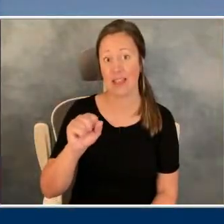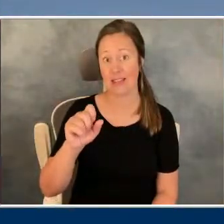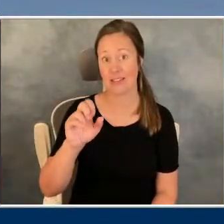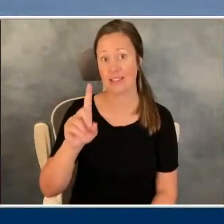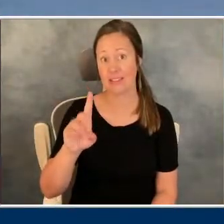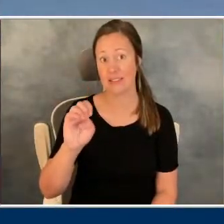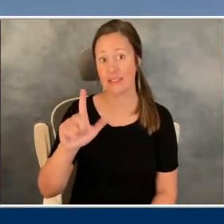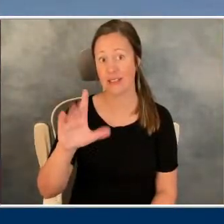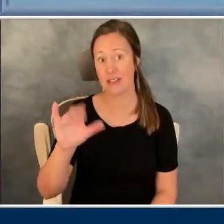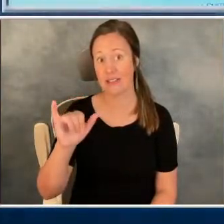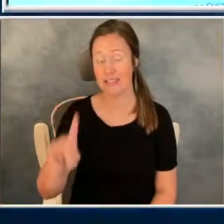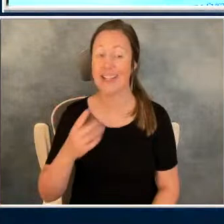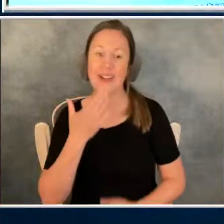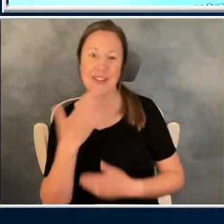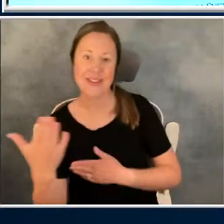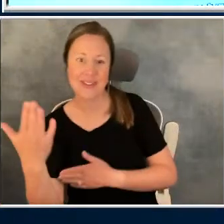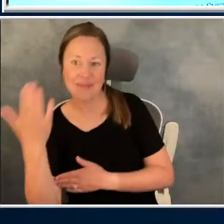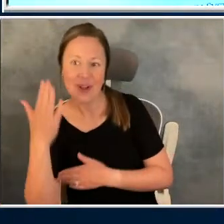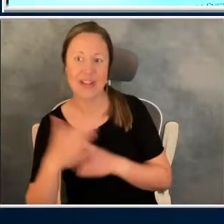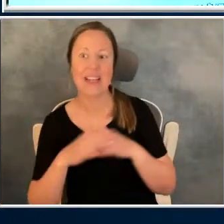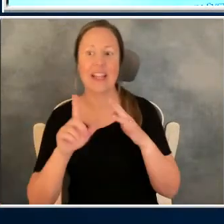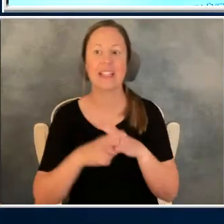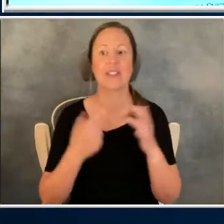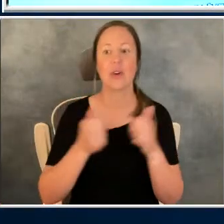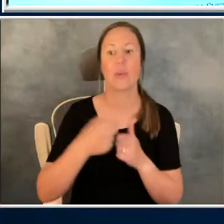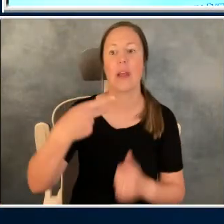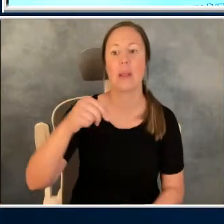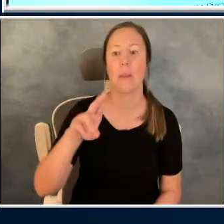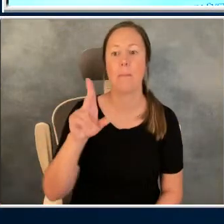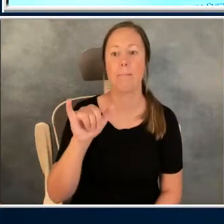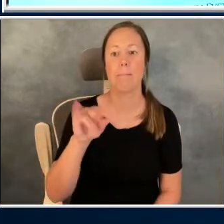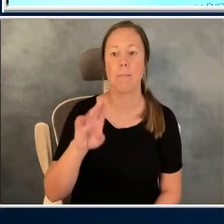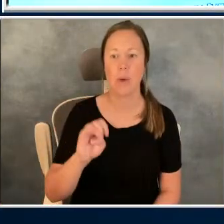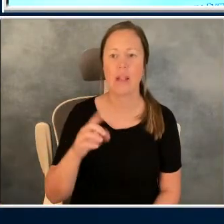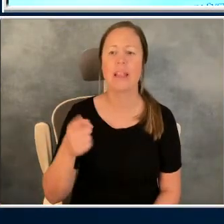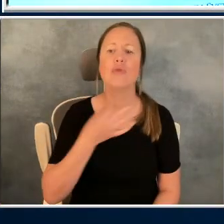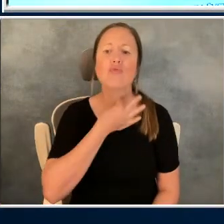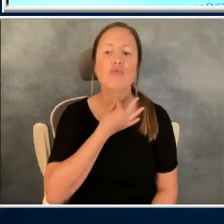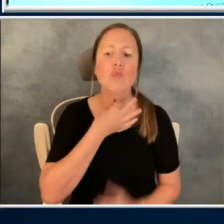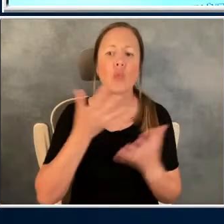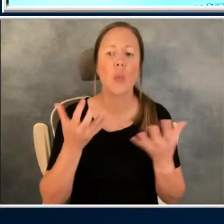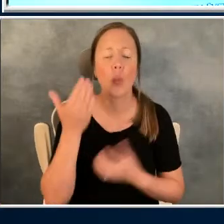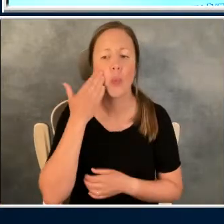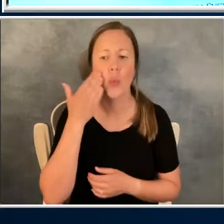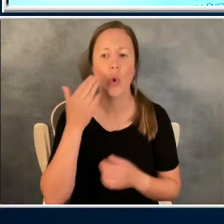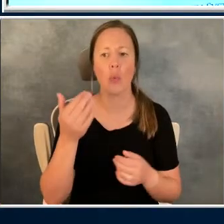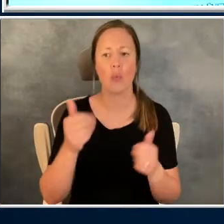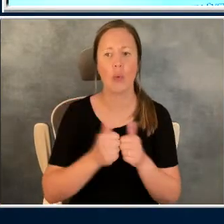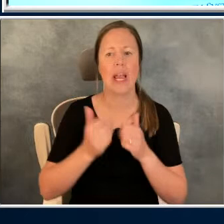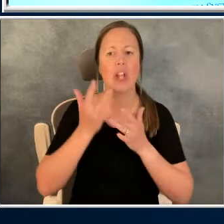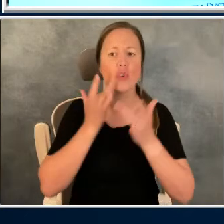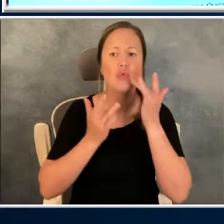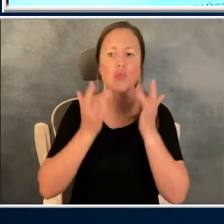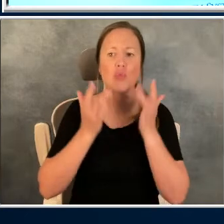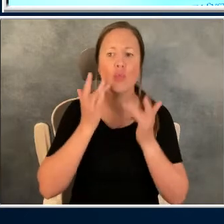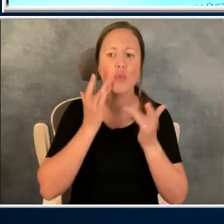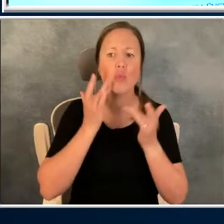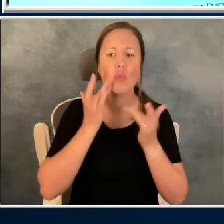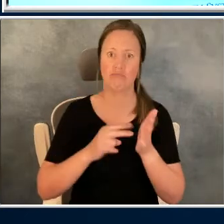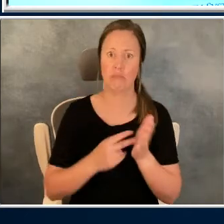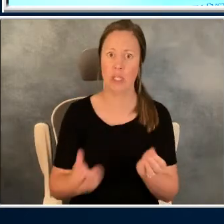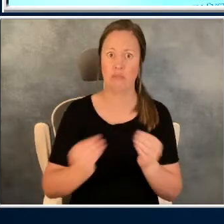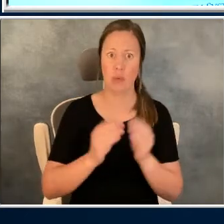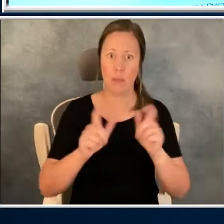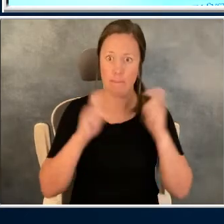morning. We're going to start with Pauline, and Pauline would like to know, in a shortage, does being a larger hospital or health system like